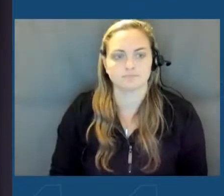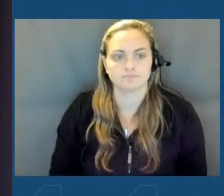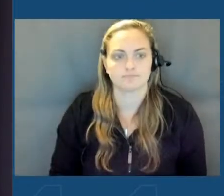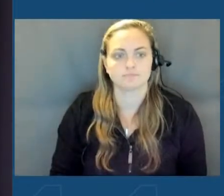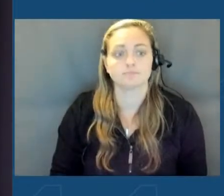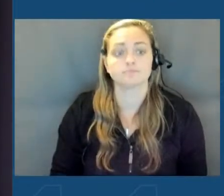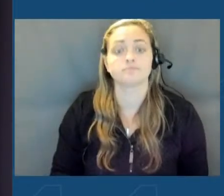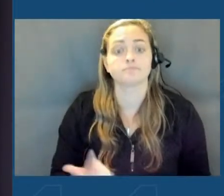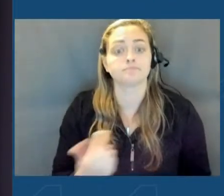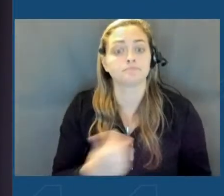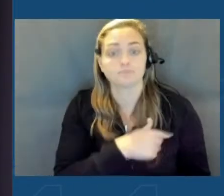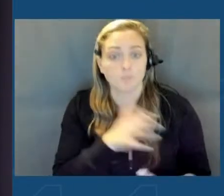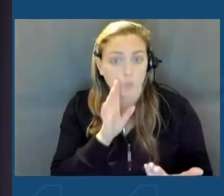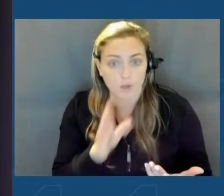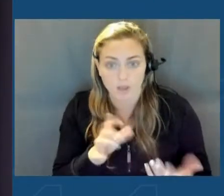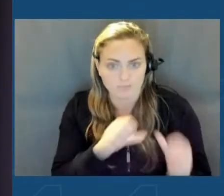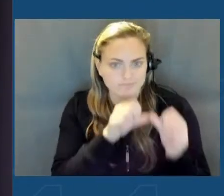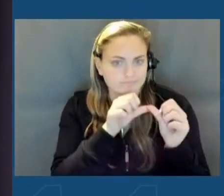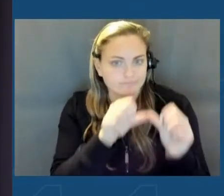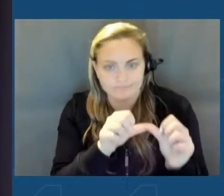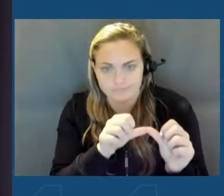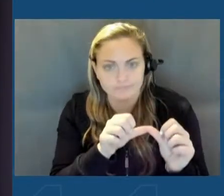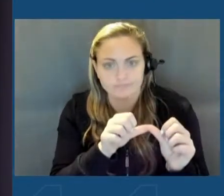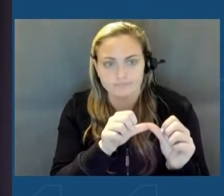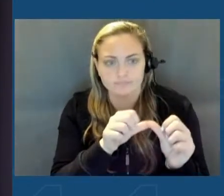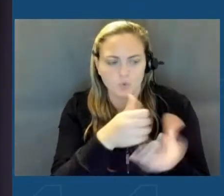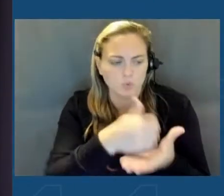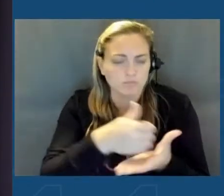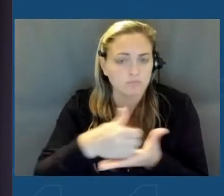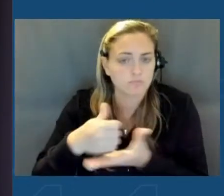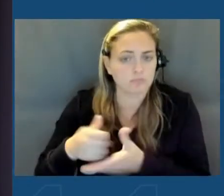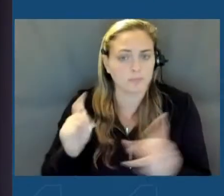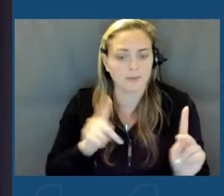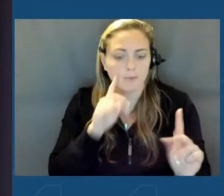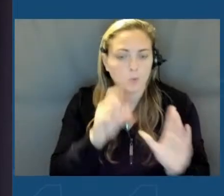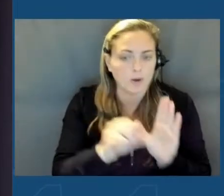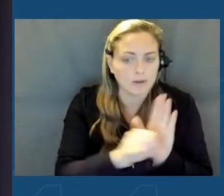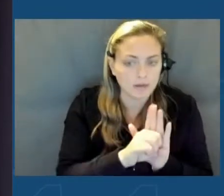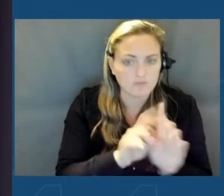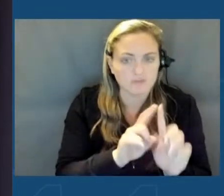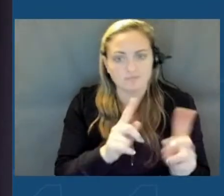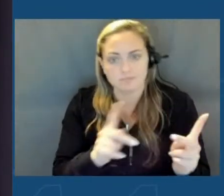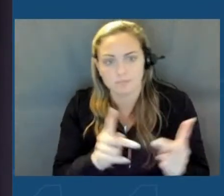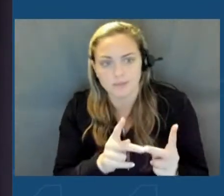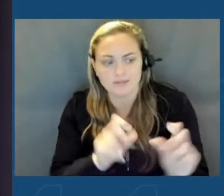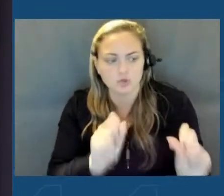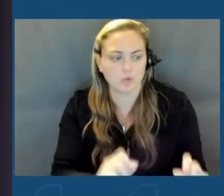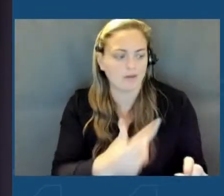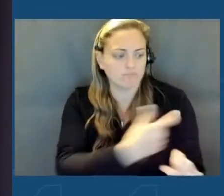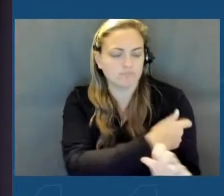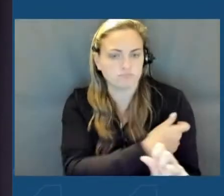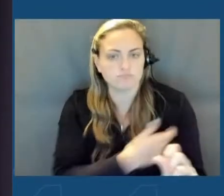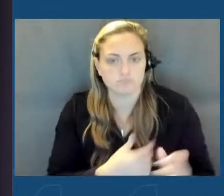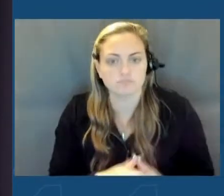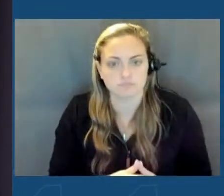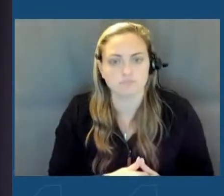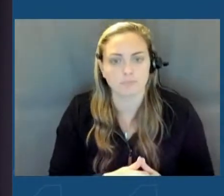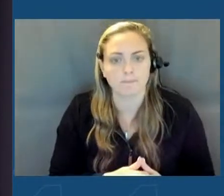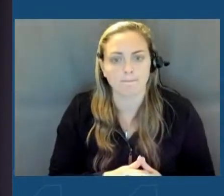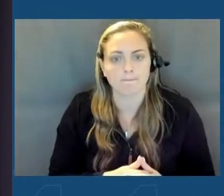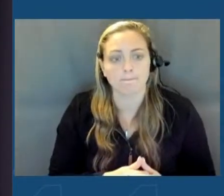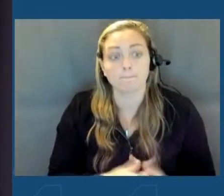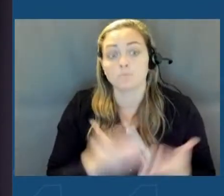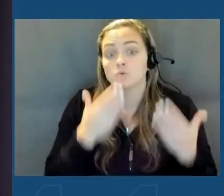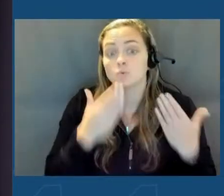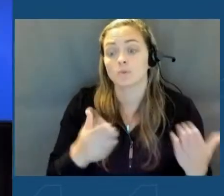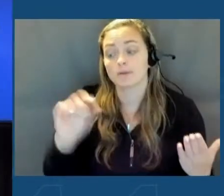We will continue to assist people in identifying places to get vaccinated. I want to thank